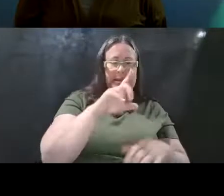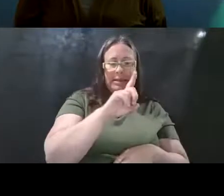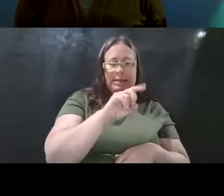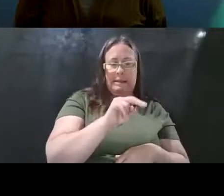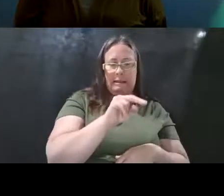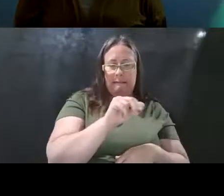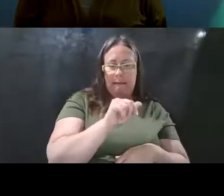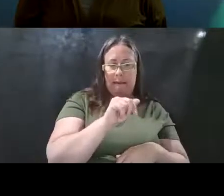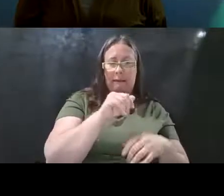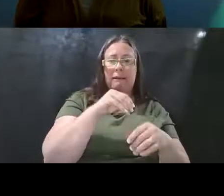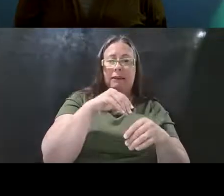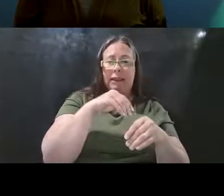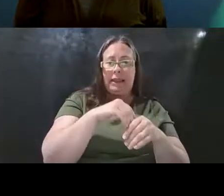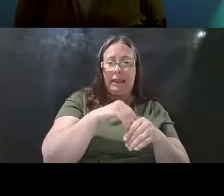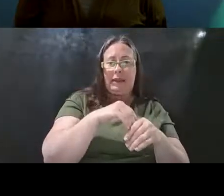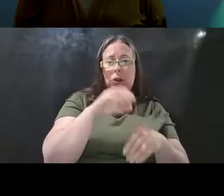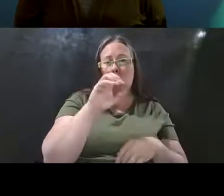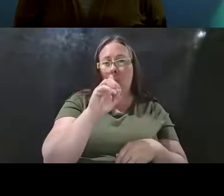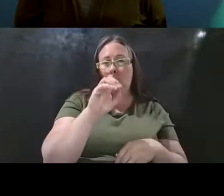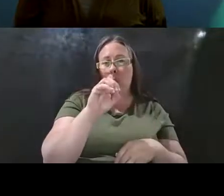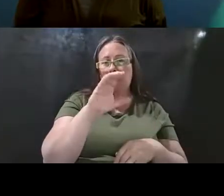in an oocyte.